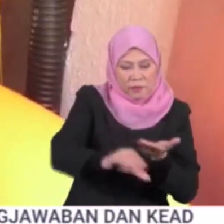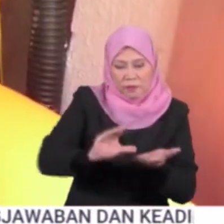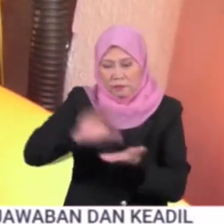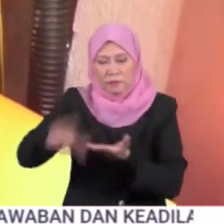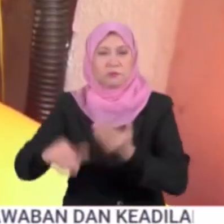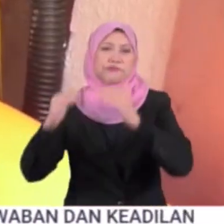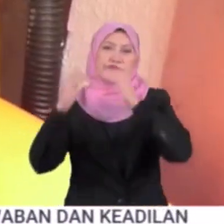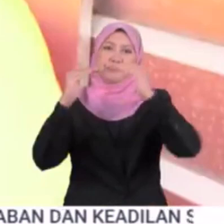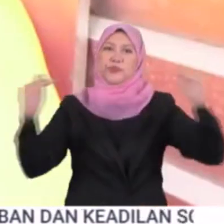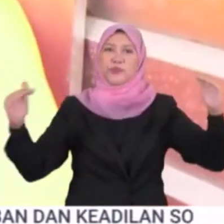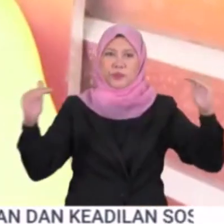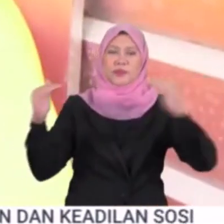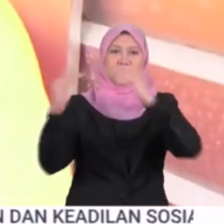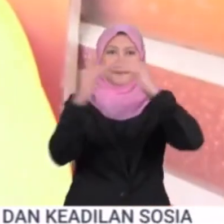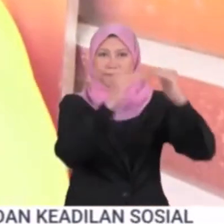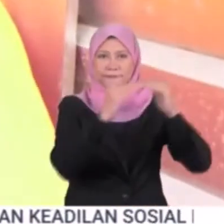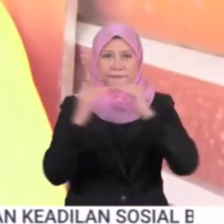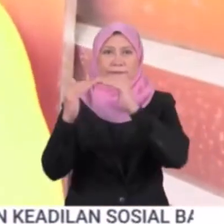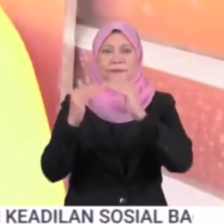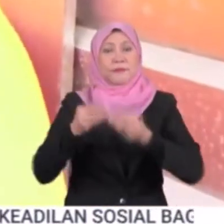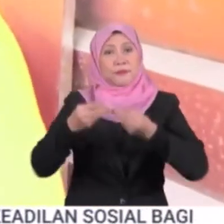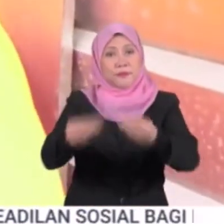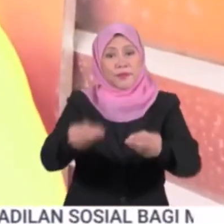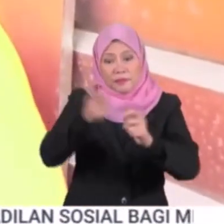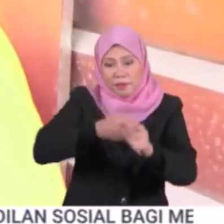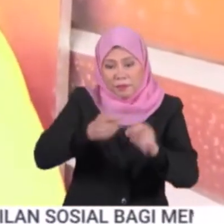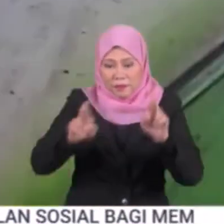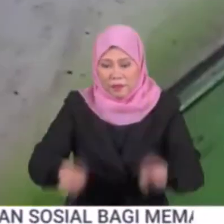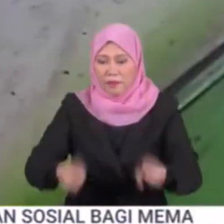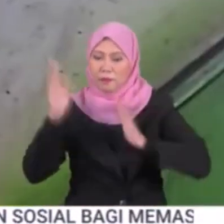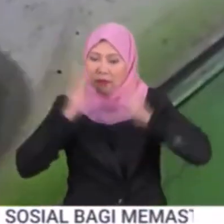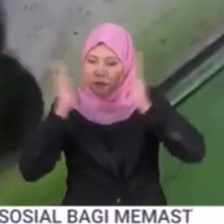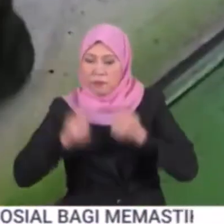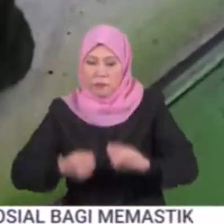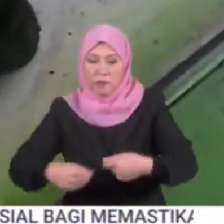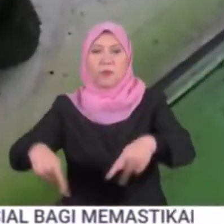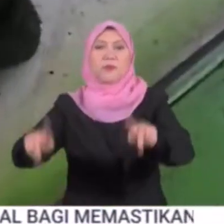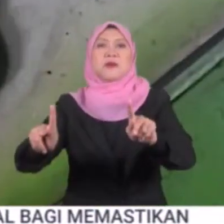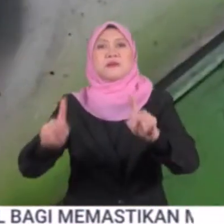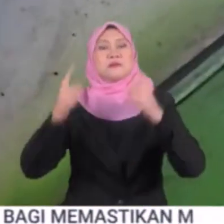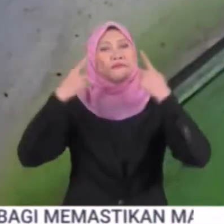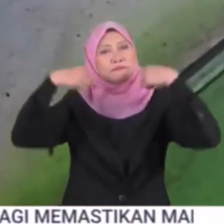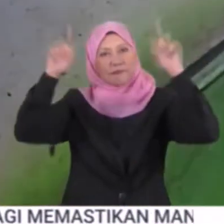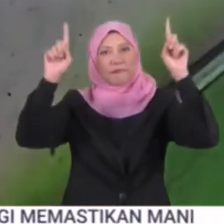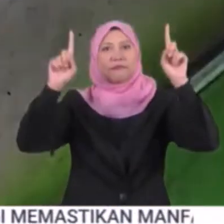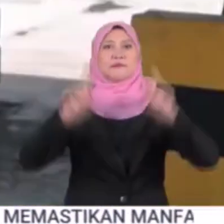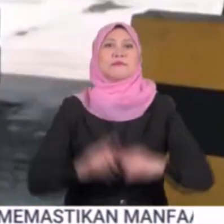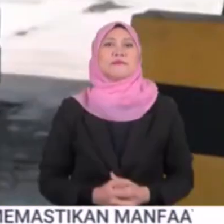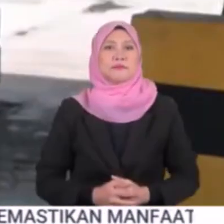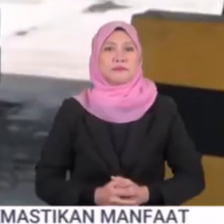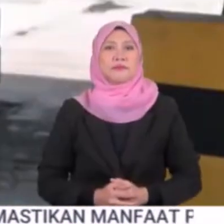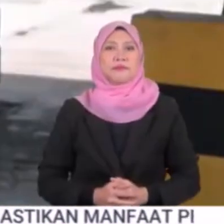adil dan saksama sekaligus memberi setiap rakyat Malaysia peluang untuk berjaya.